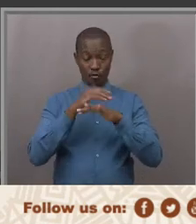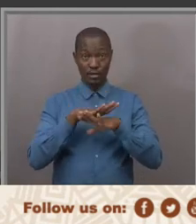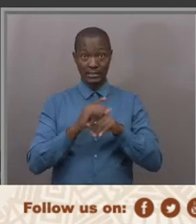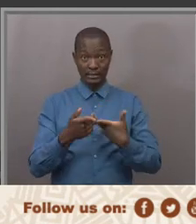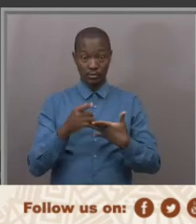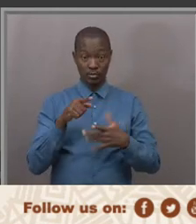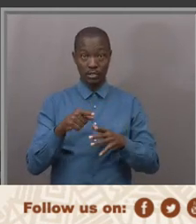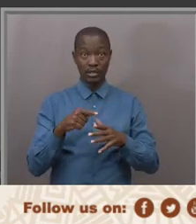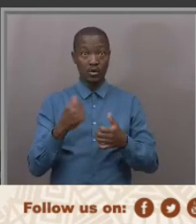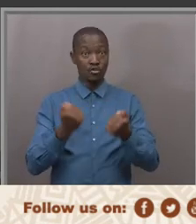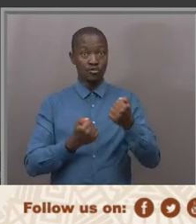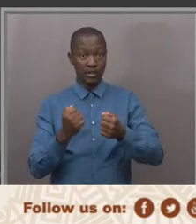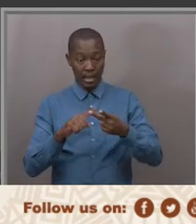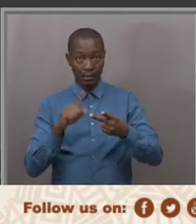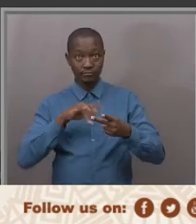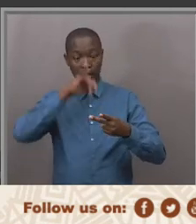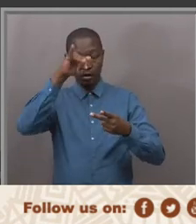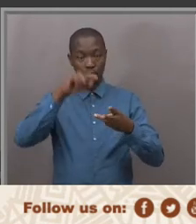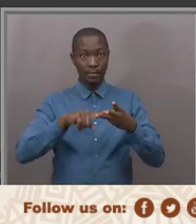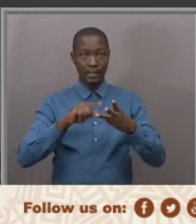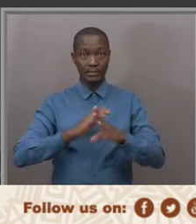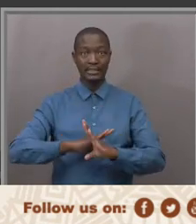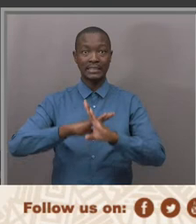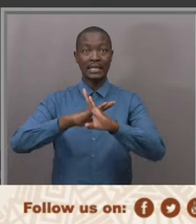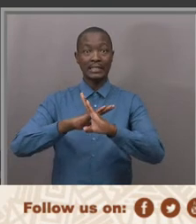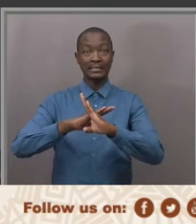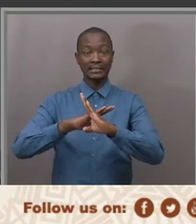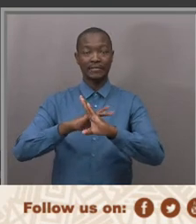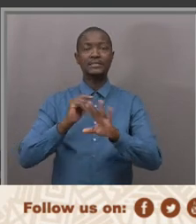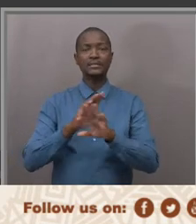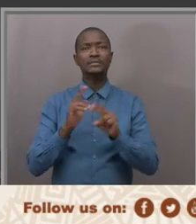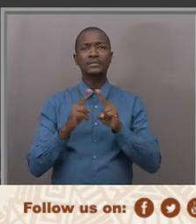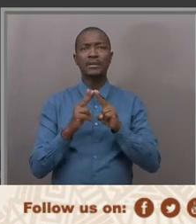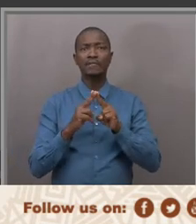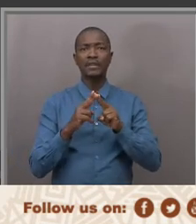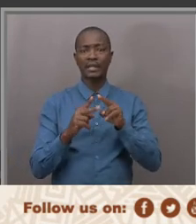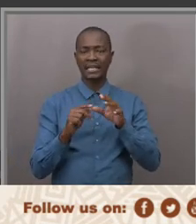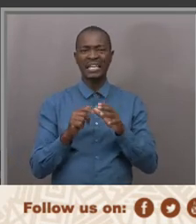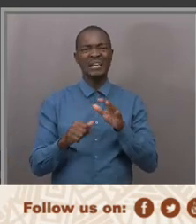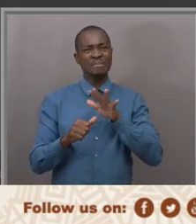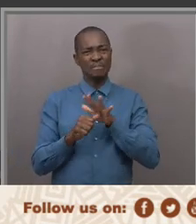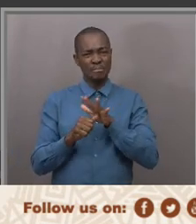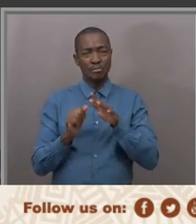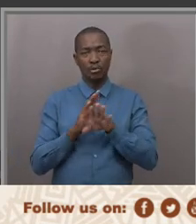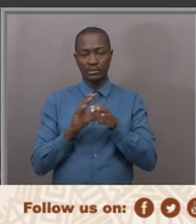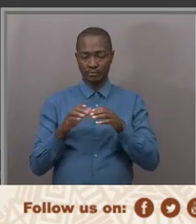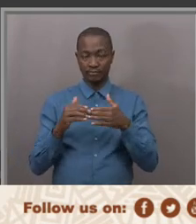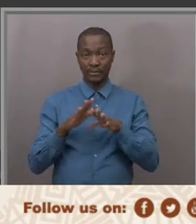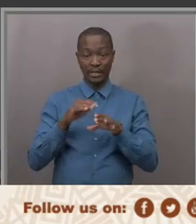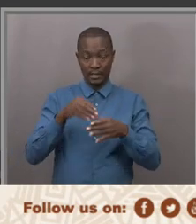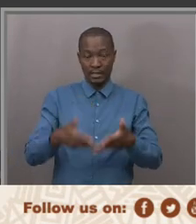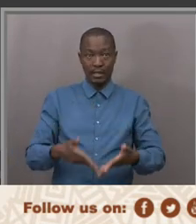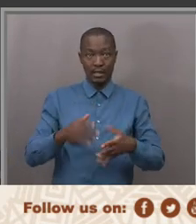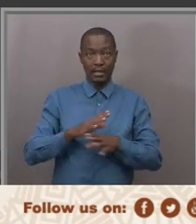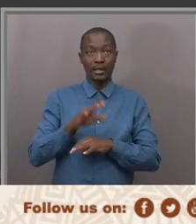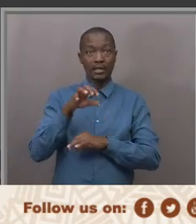automotive, aerospace, and defense is a critical cluster for us in our province because of the nature of our